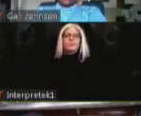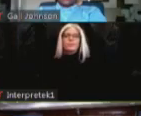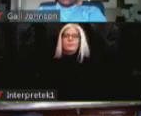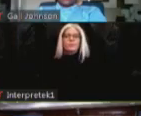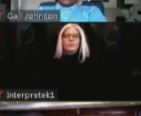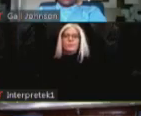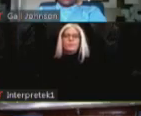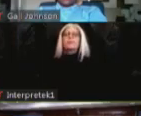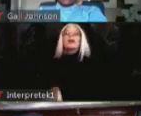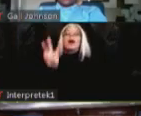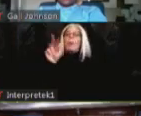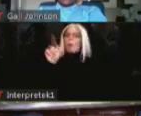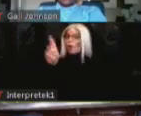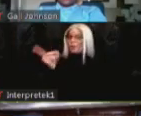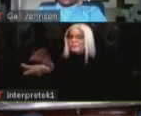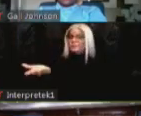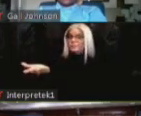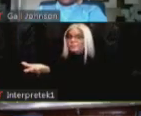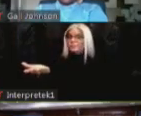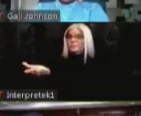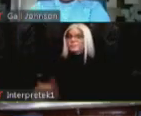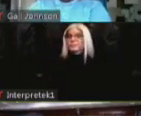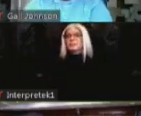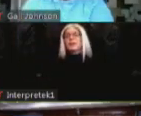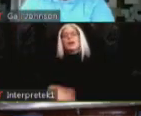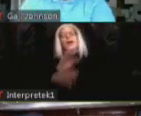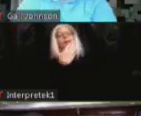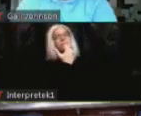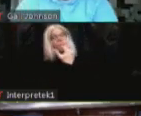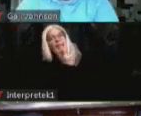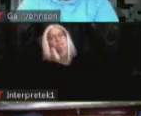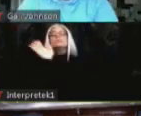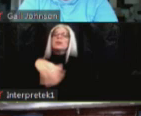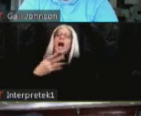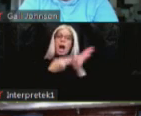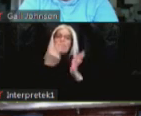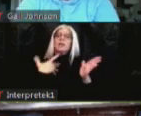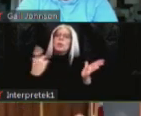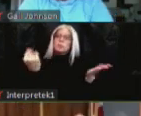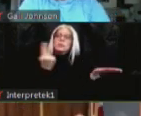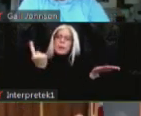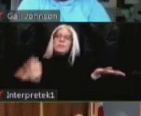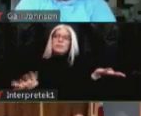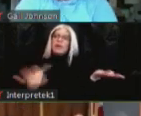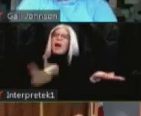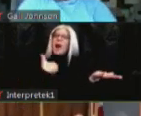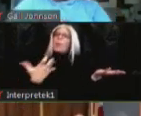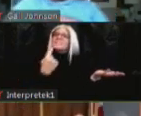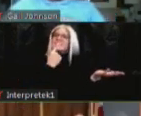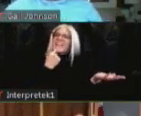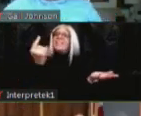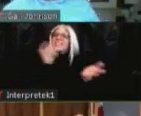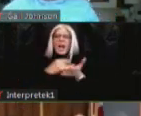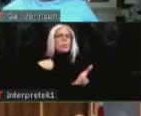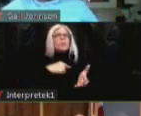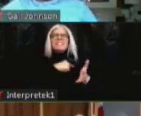I want to do something. I want us to be able to say, yeah, we are doing everything we possibly can. But unless we're going to go